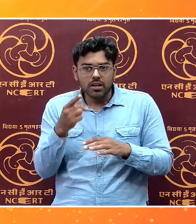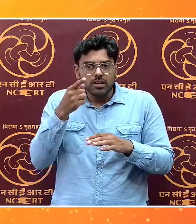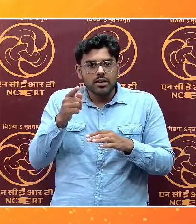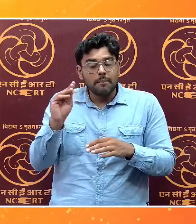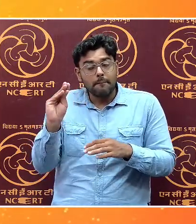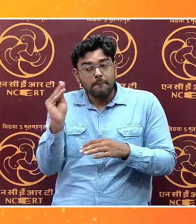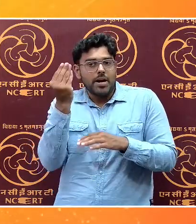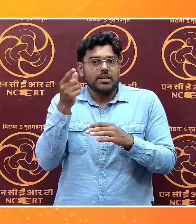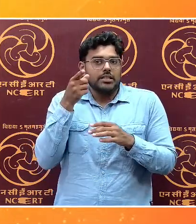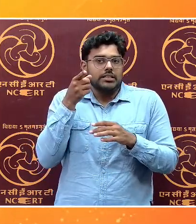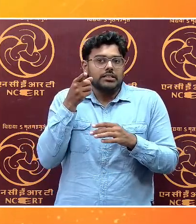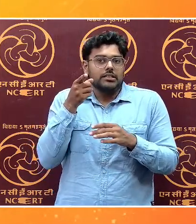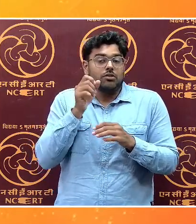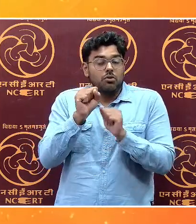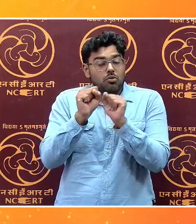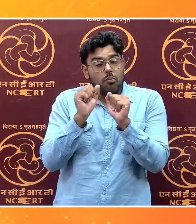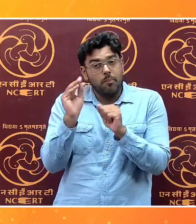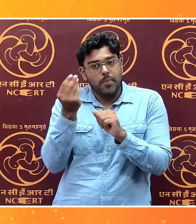one. So